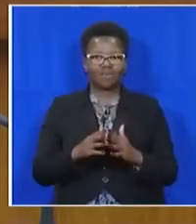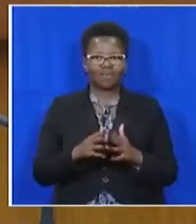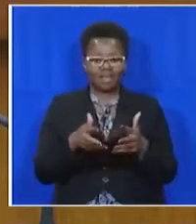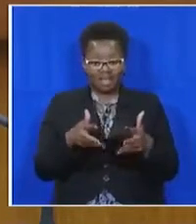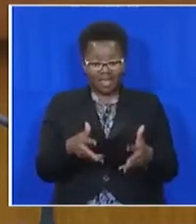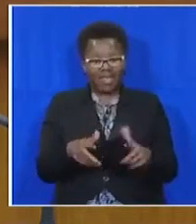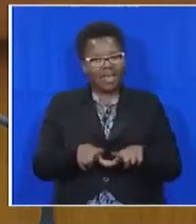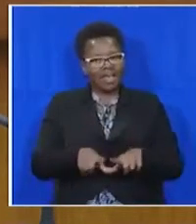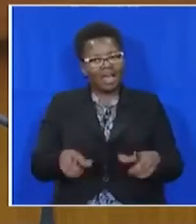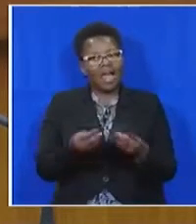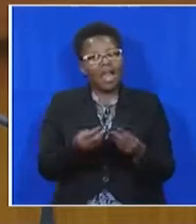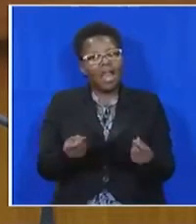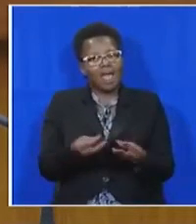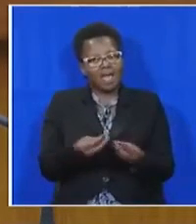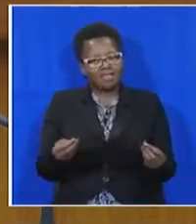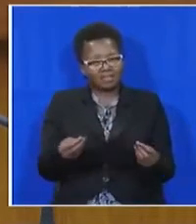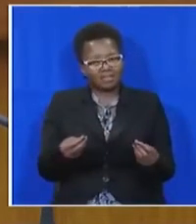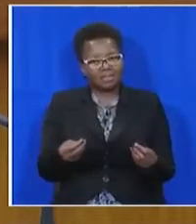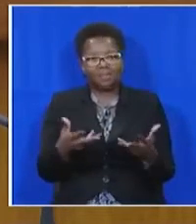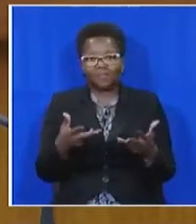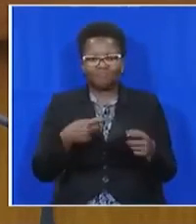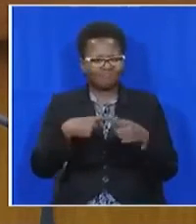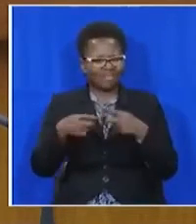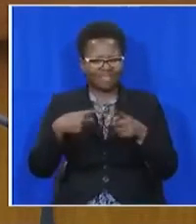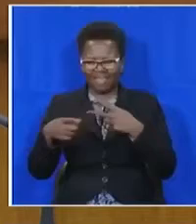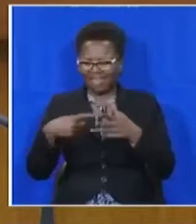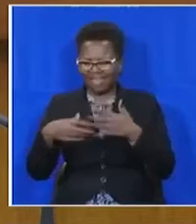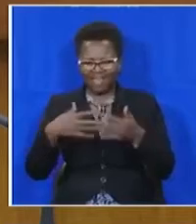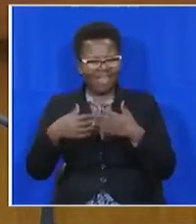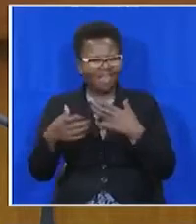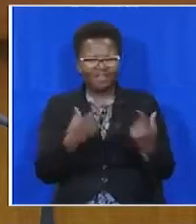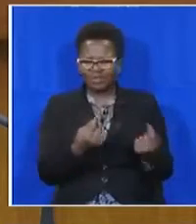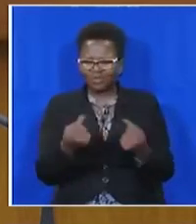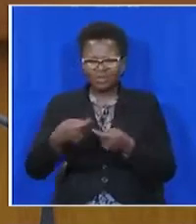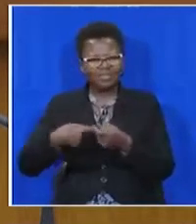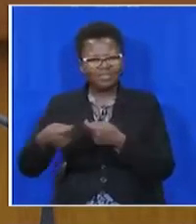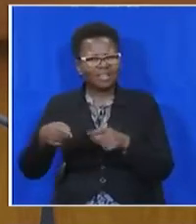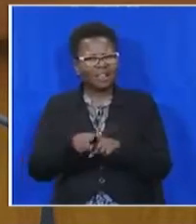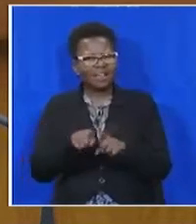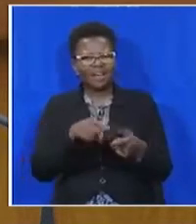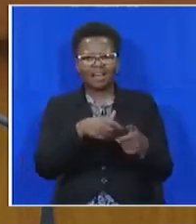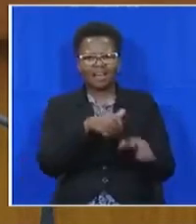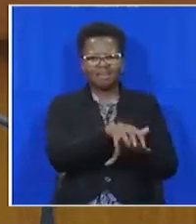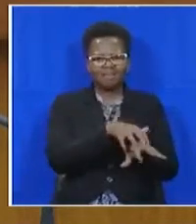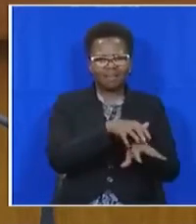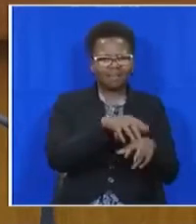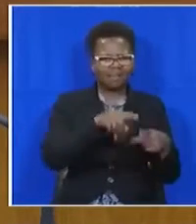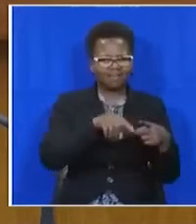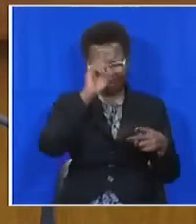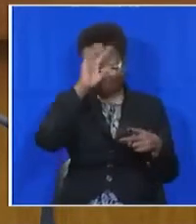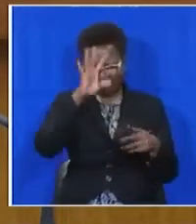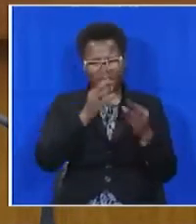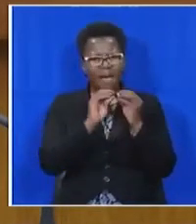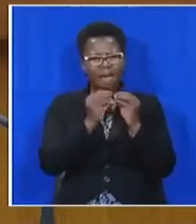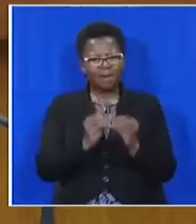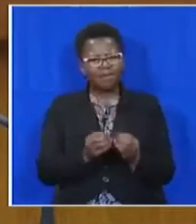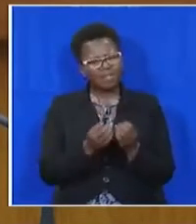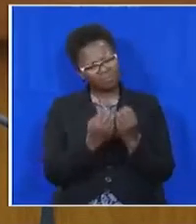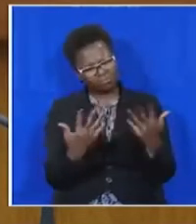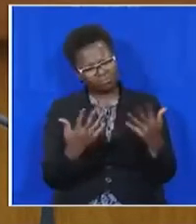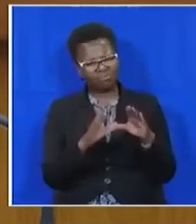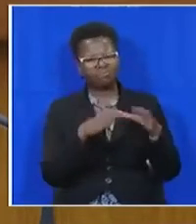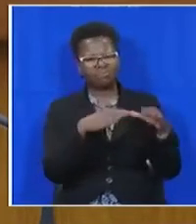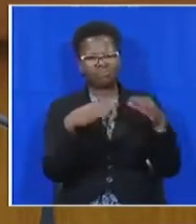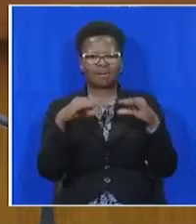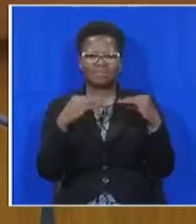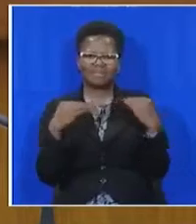land. Production, therefore, or productivity would include mining, agriculture, manufacturing, etc. Based on